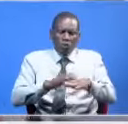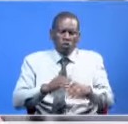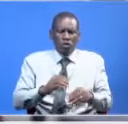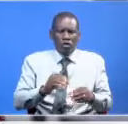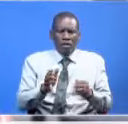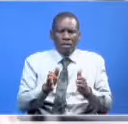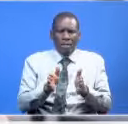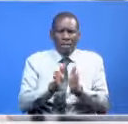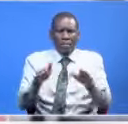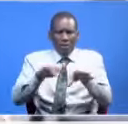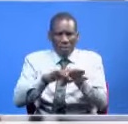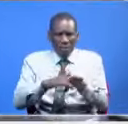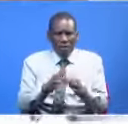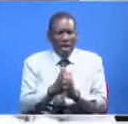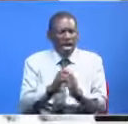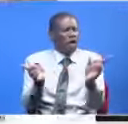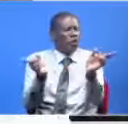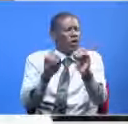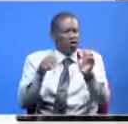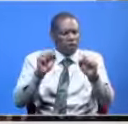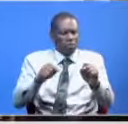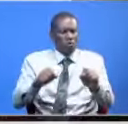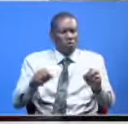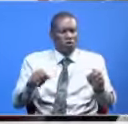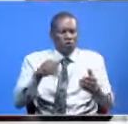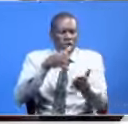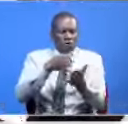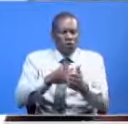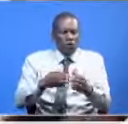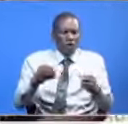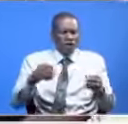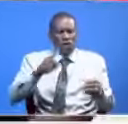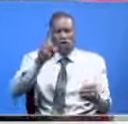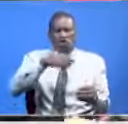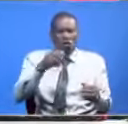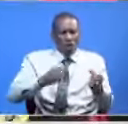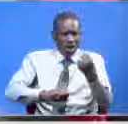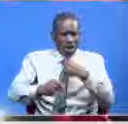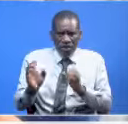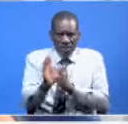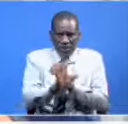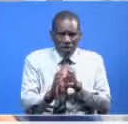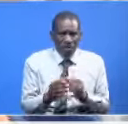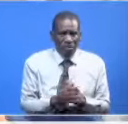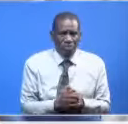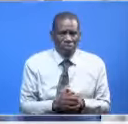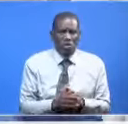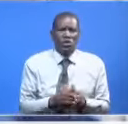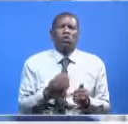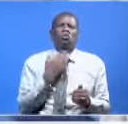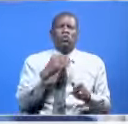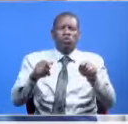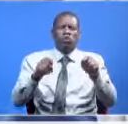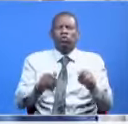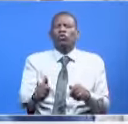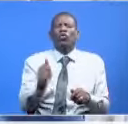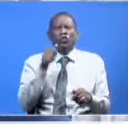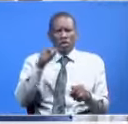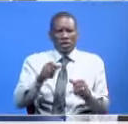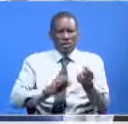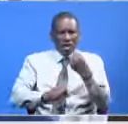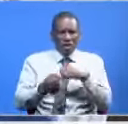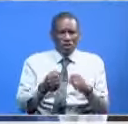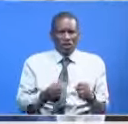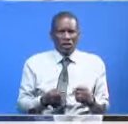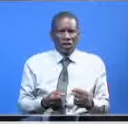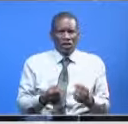be engaged in an illegal act. JSS teachers claim that the process. Country. Yes. We want to condemn this act with the strongest